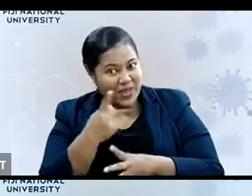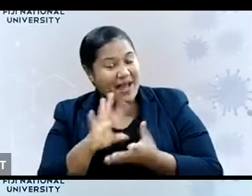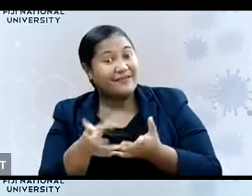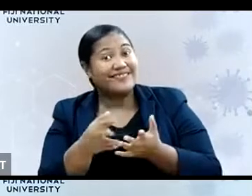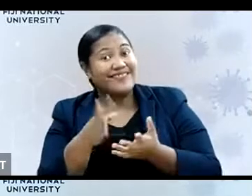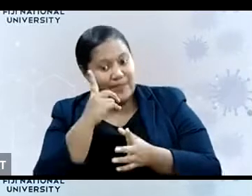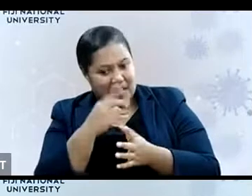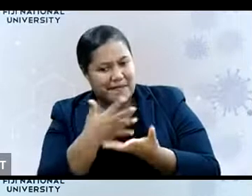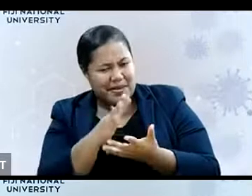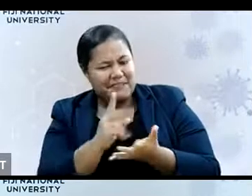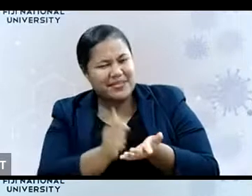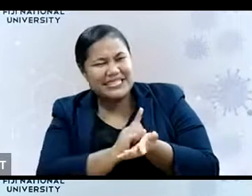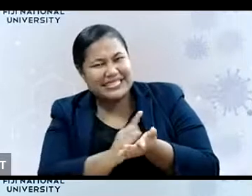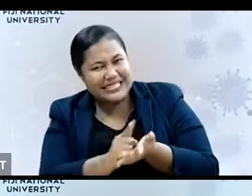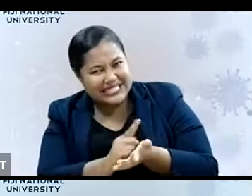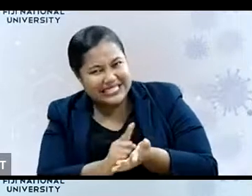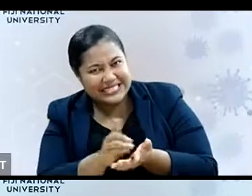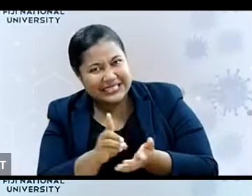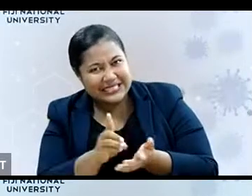before, and now they've